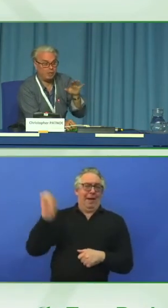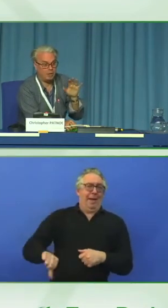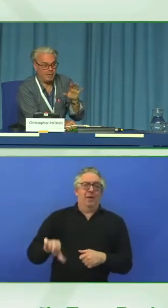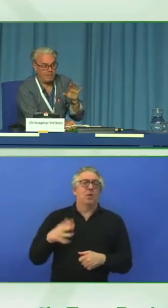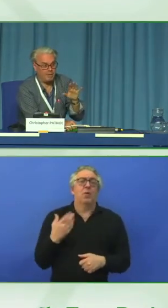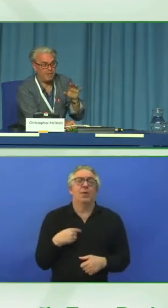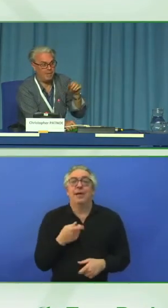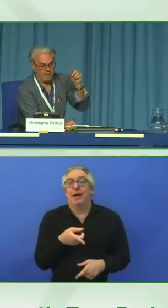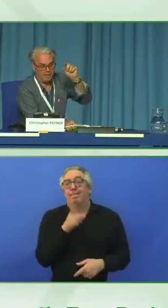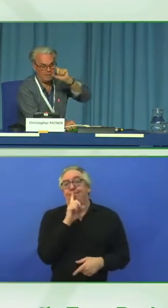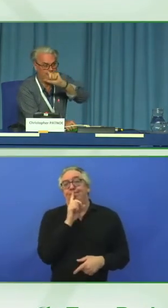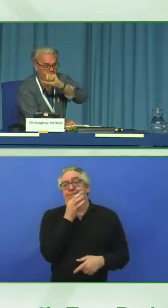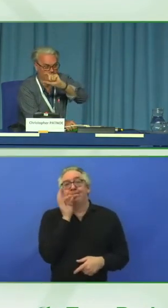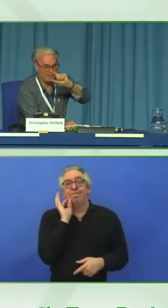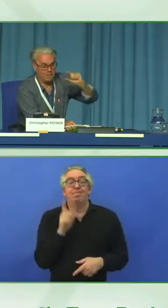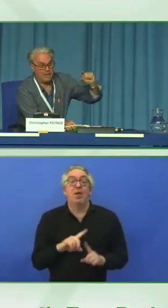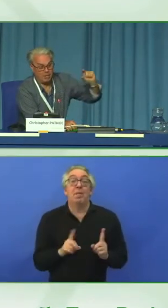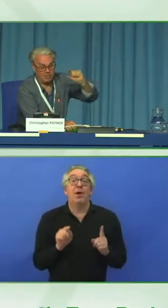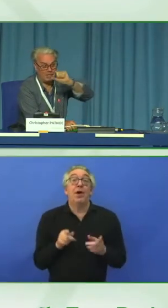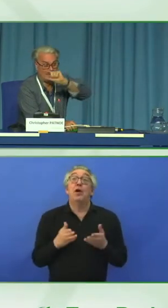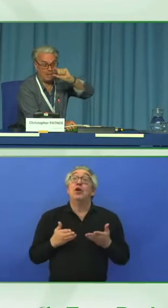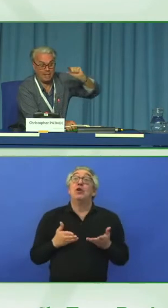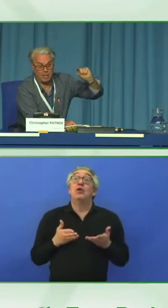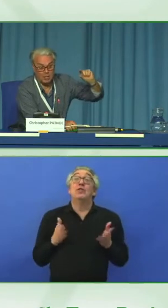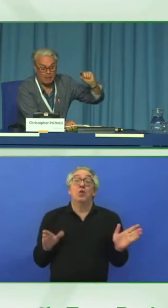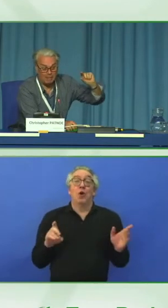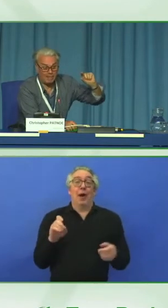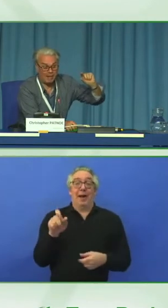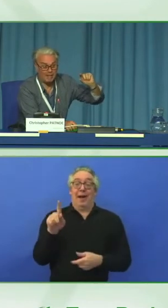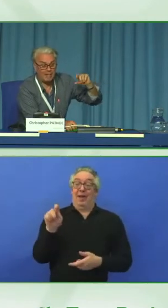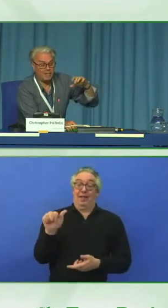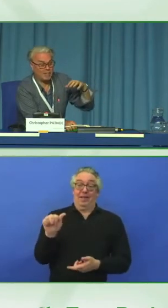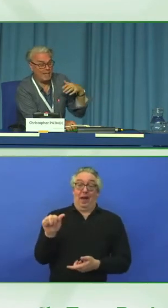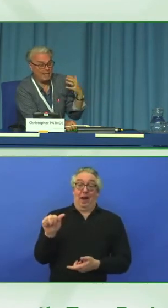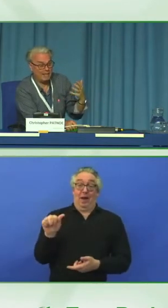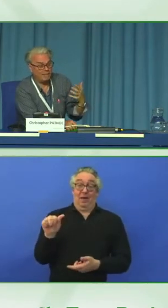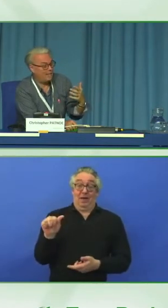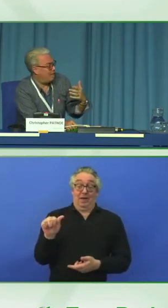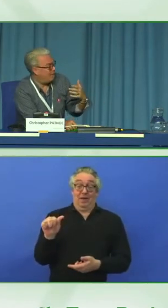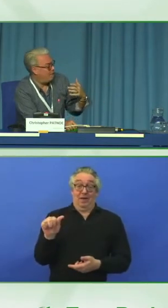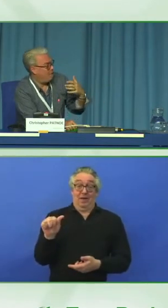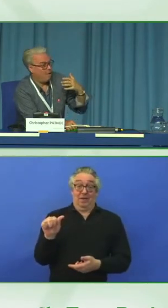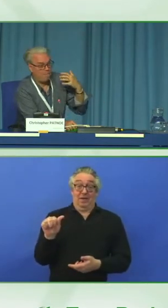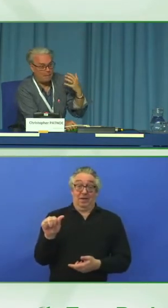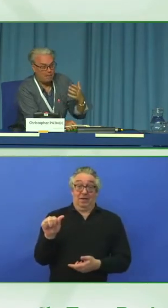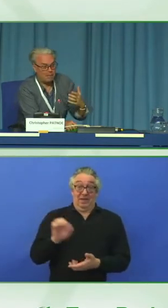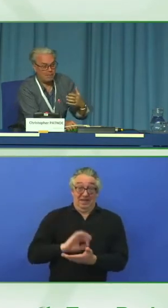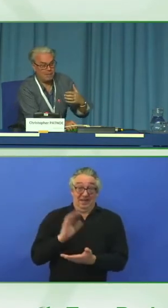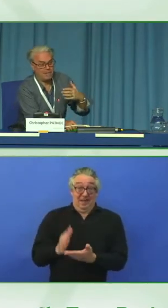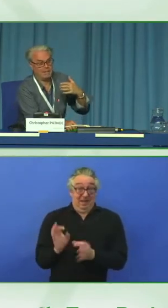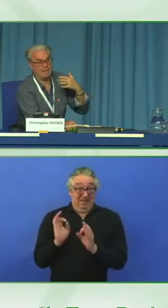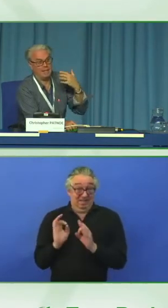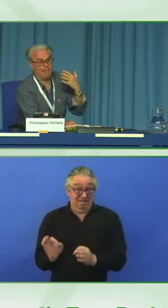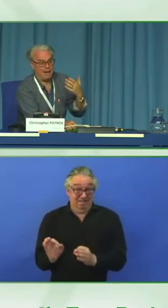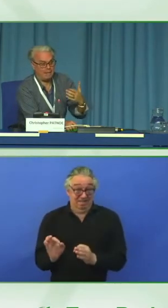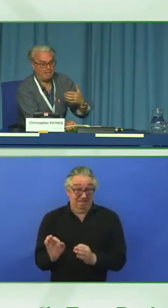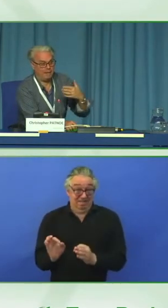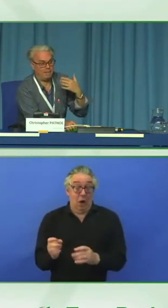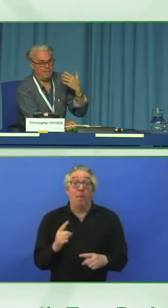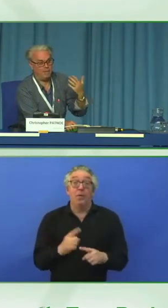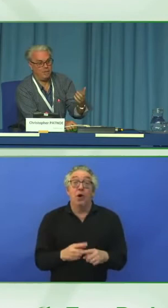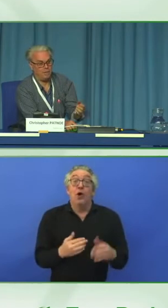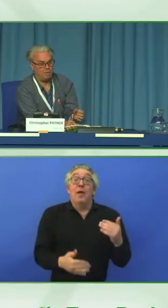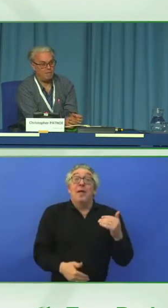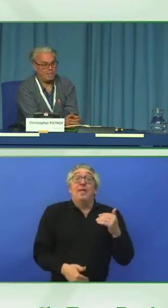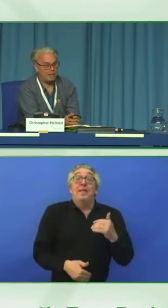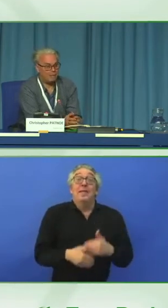just general humanity, and then there's the dimension of disability on top of that. So getting enough data of people's disabilities and the impact of